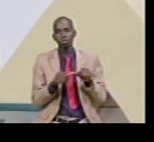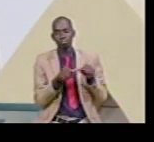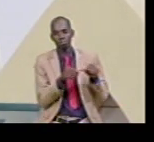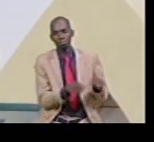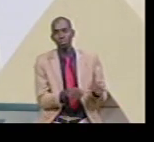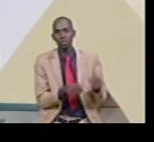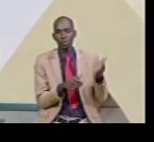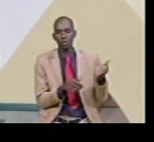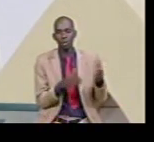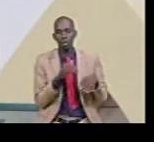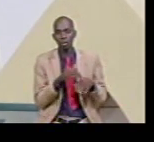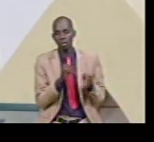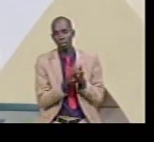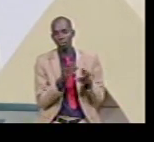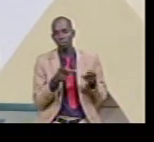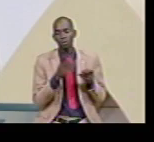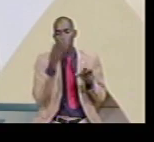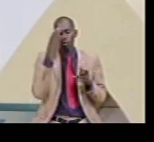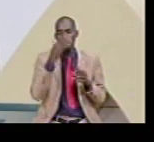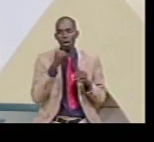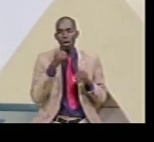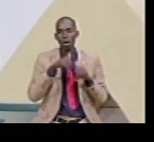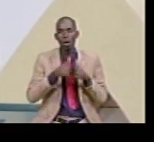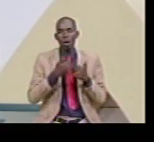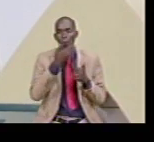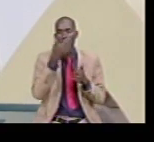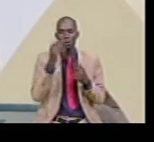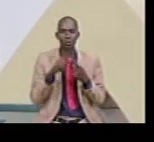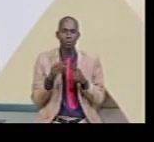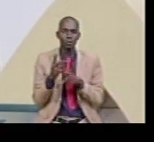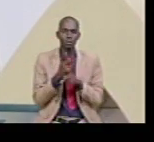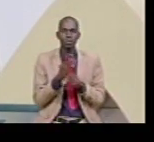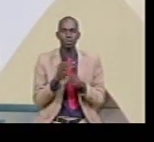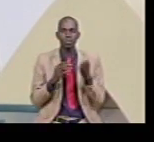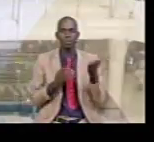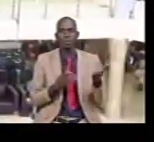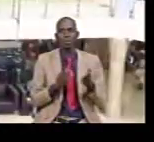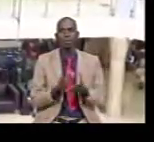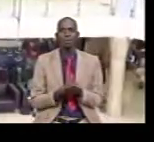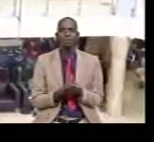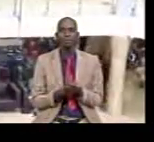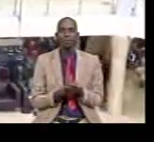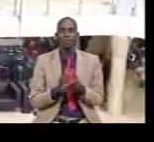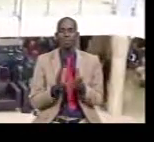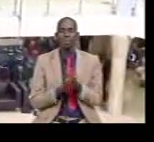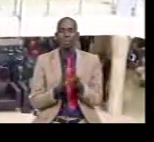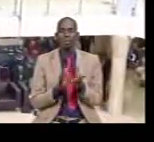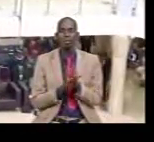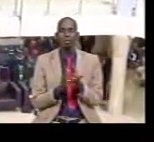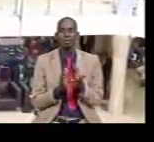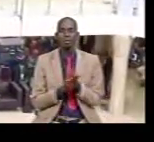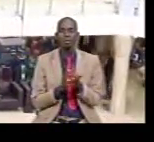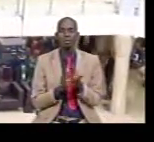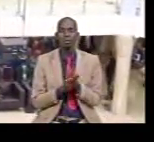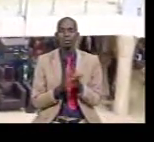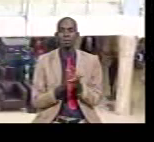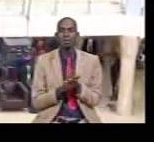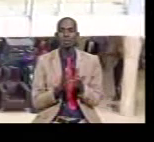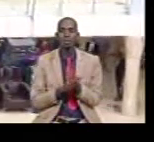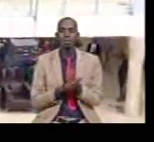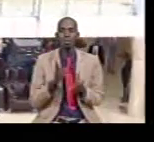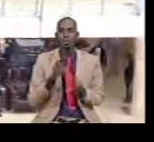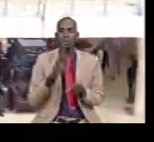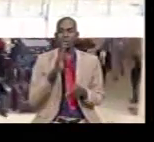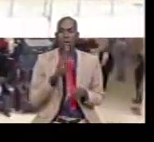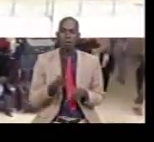care of them. Let's continue to put our hands together. Put your hand together. You are highly welcome. You are